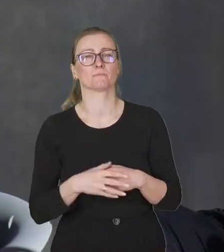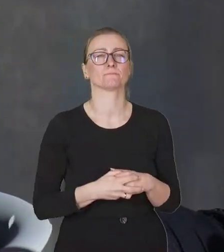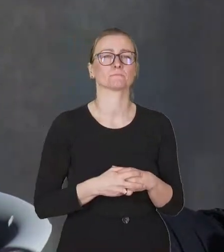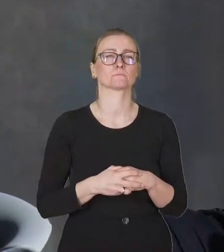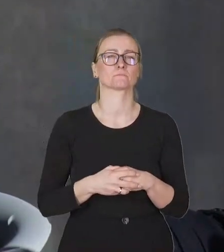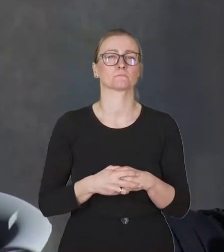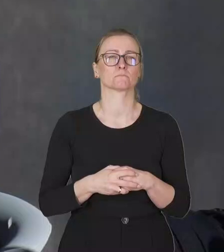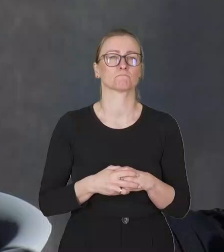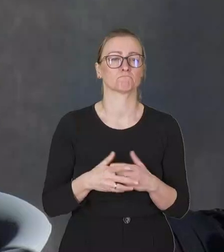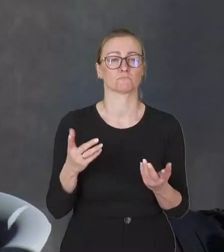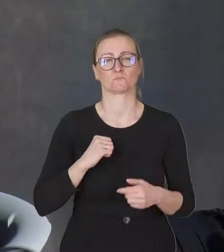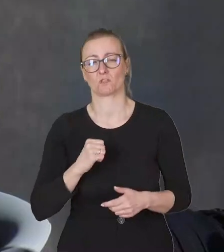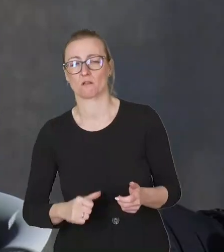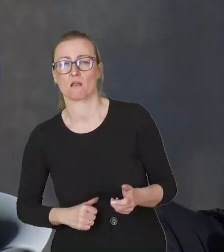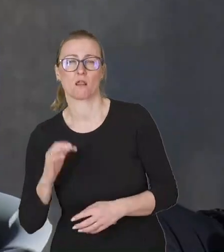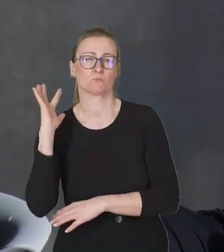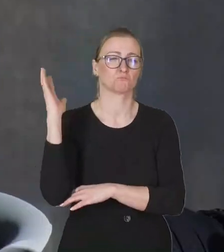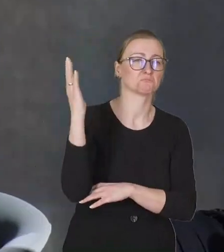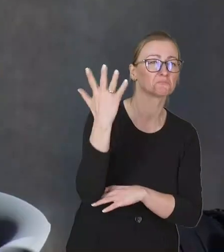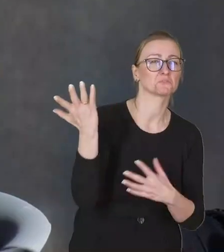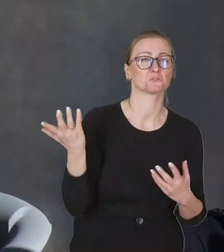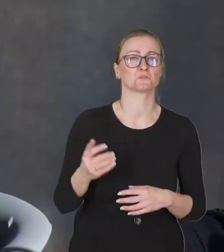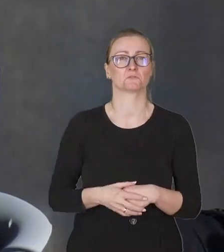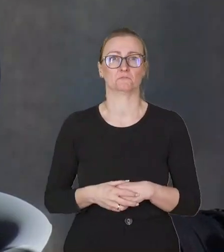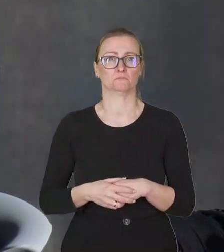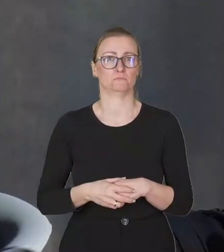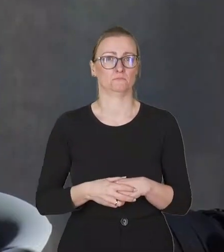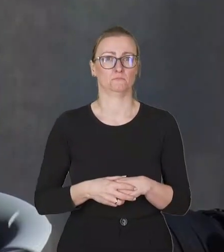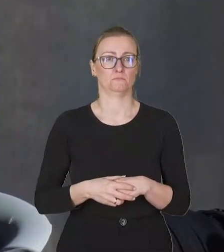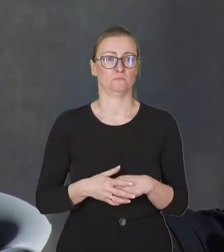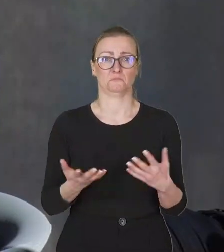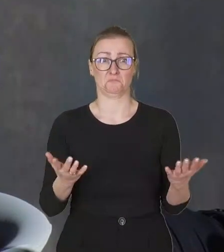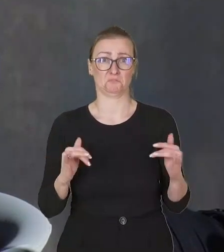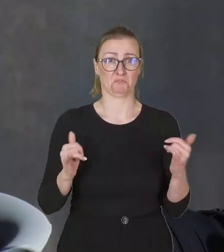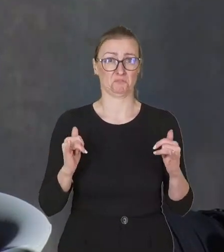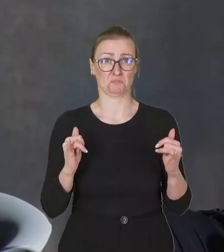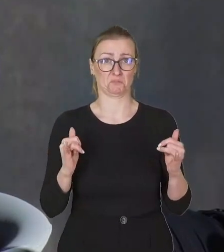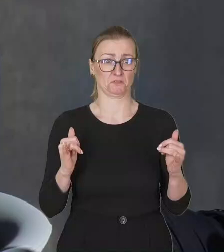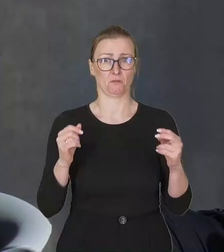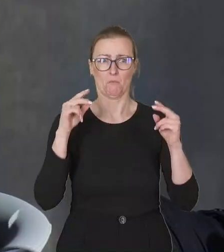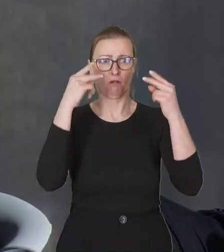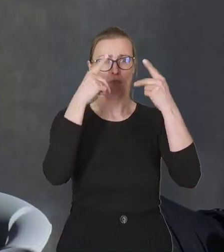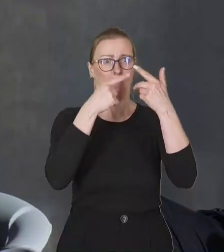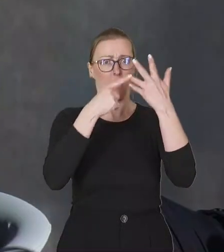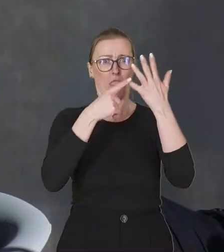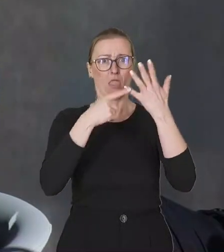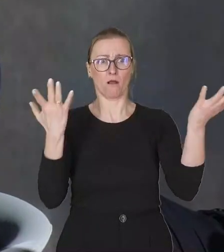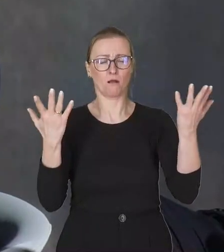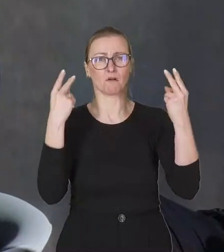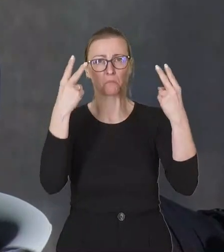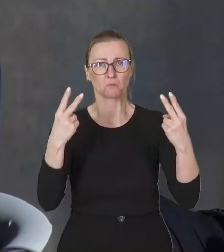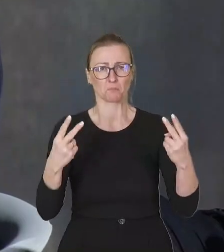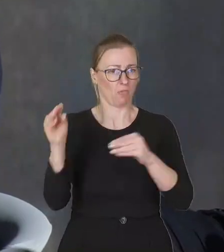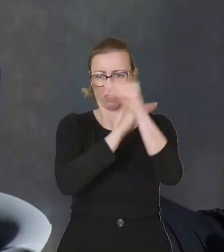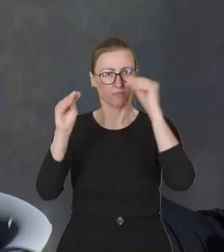many priorities sometimes, or they change too fast between the programming periods. So I think that regions should really, decide